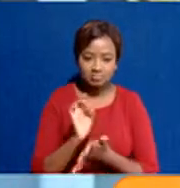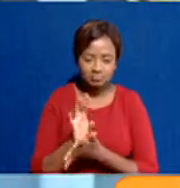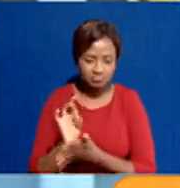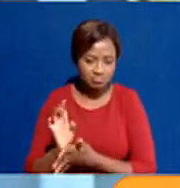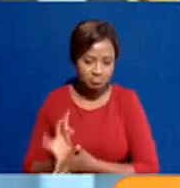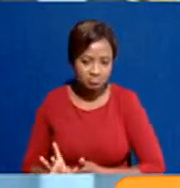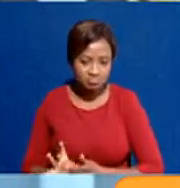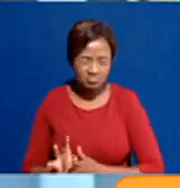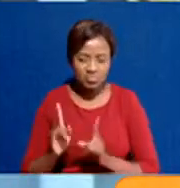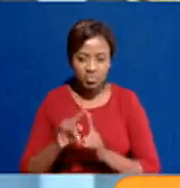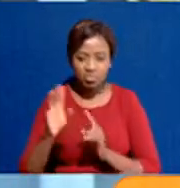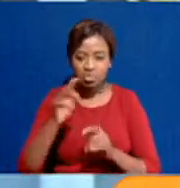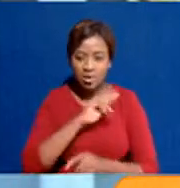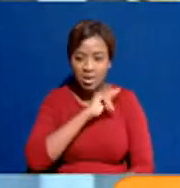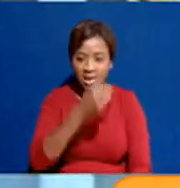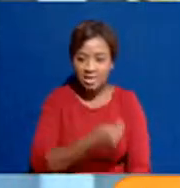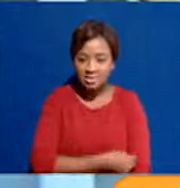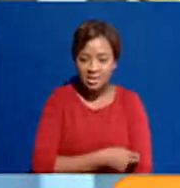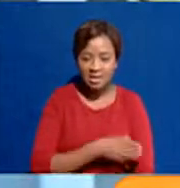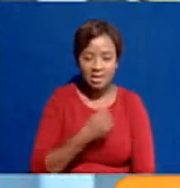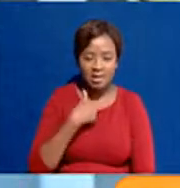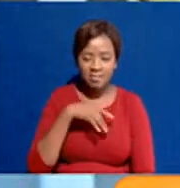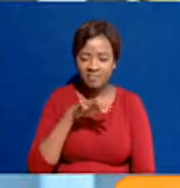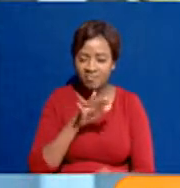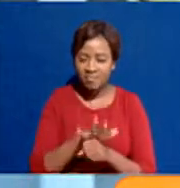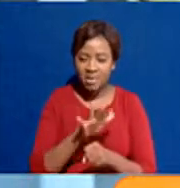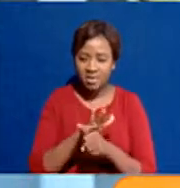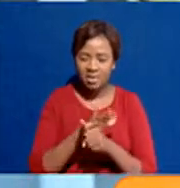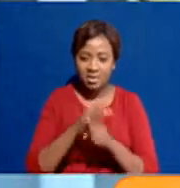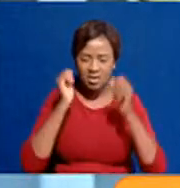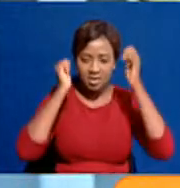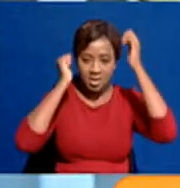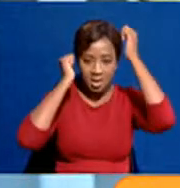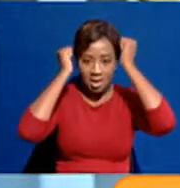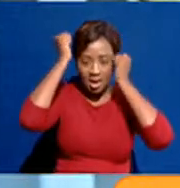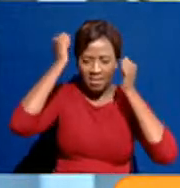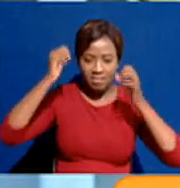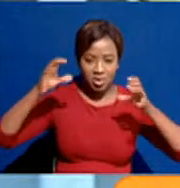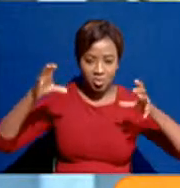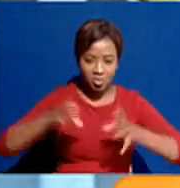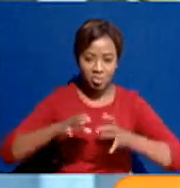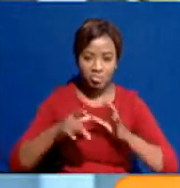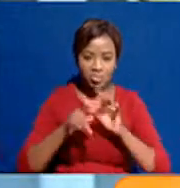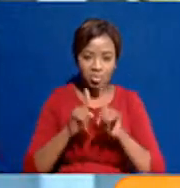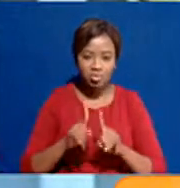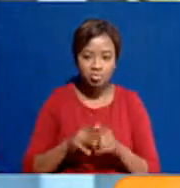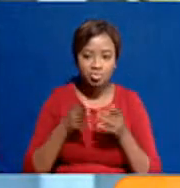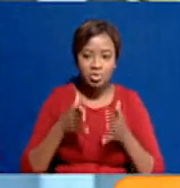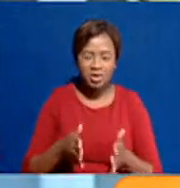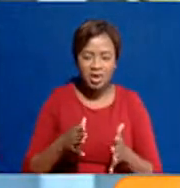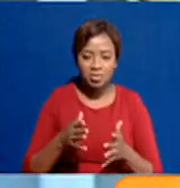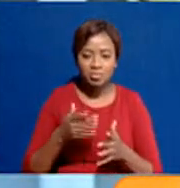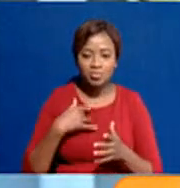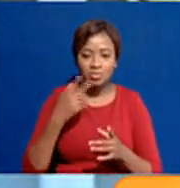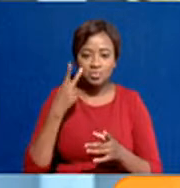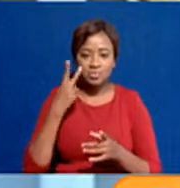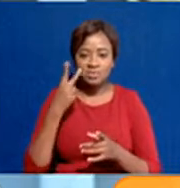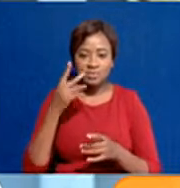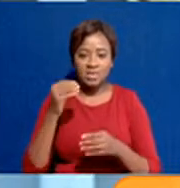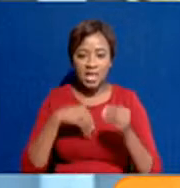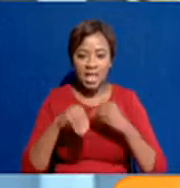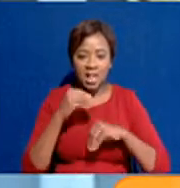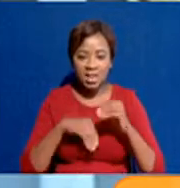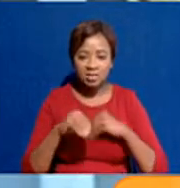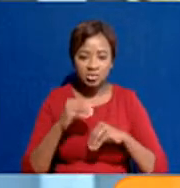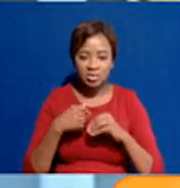many military coups. But right now, when you look at their elections, they are resolving the